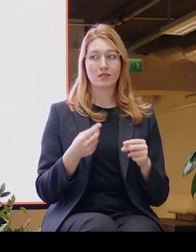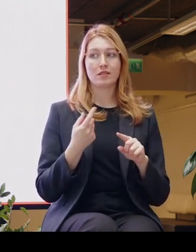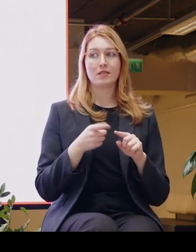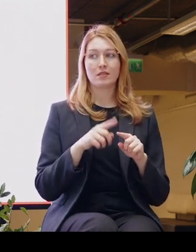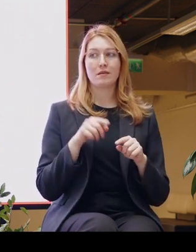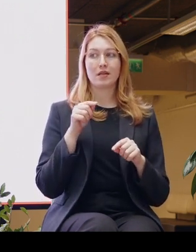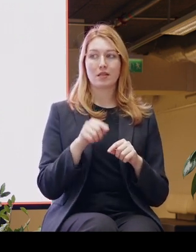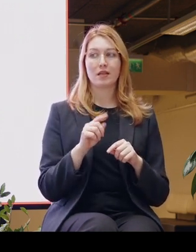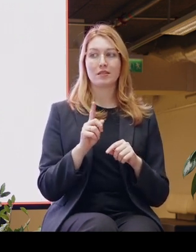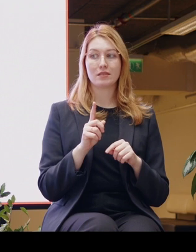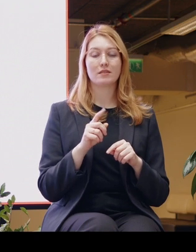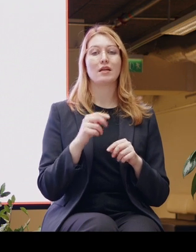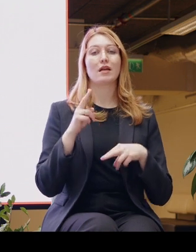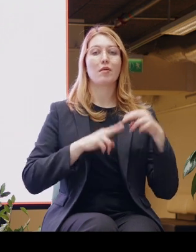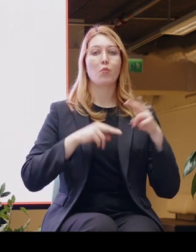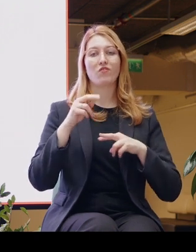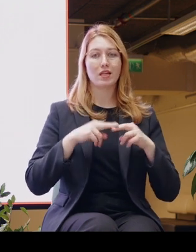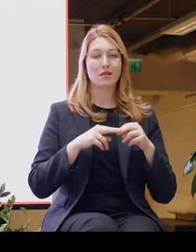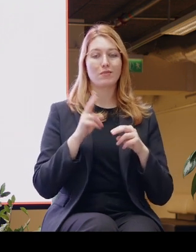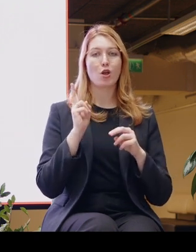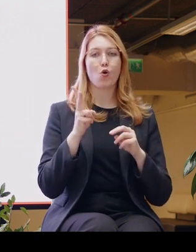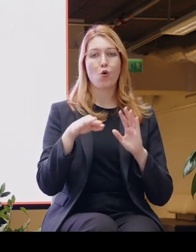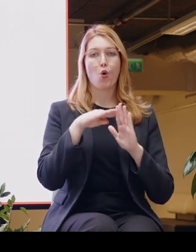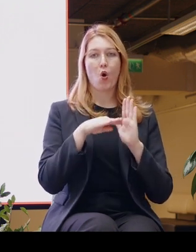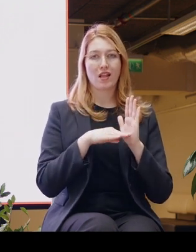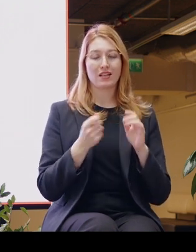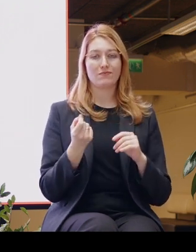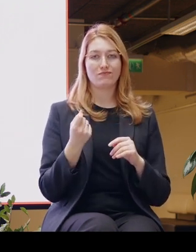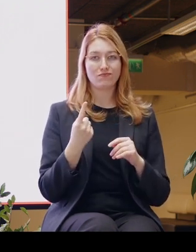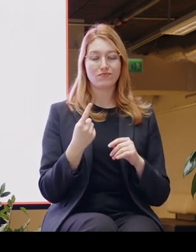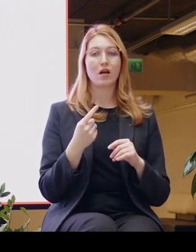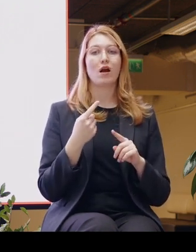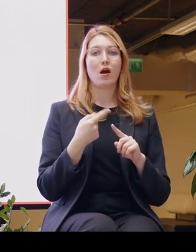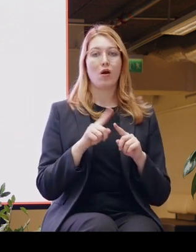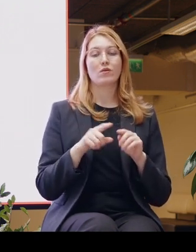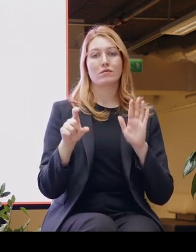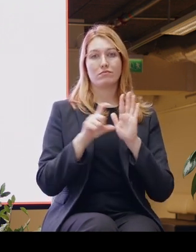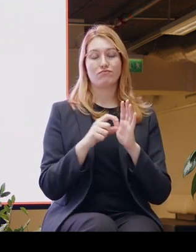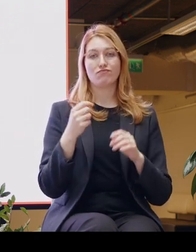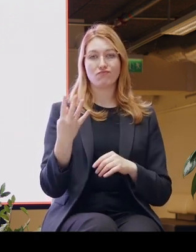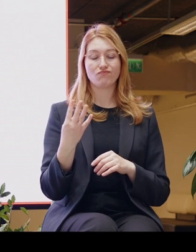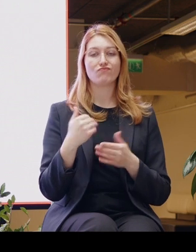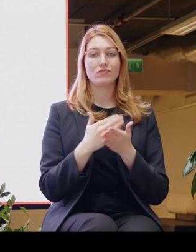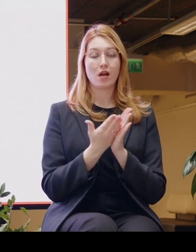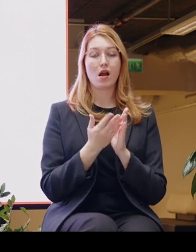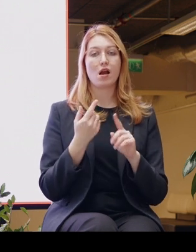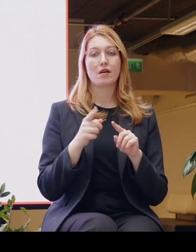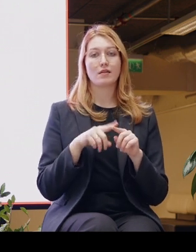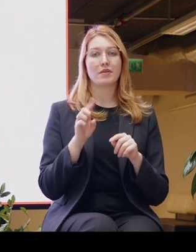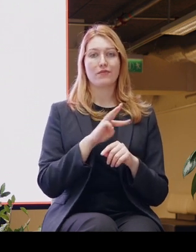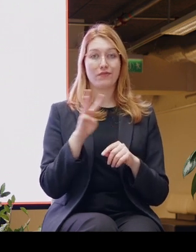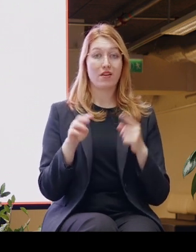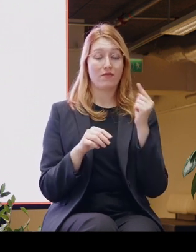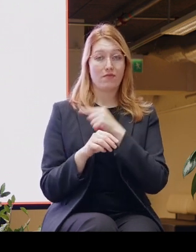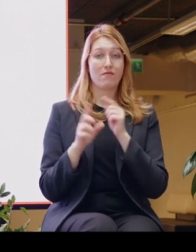code. The building code paragraph 11, subsection 4. And on the bottom there is also a link where you can